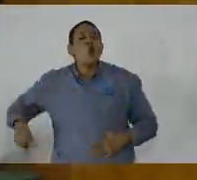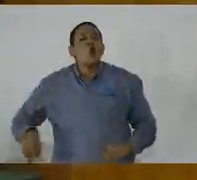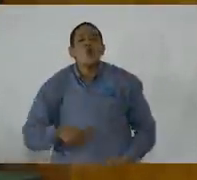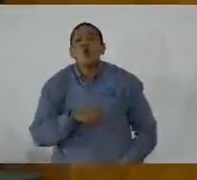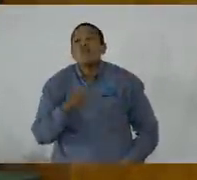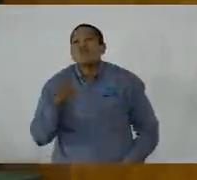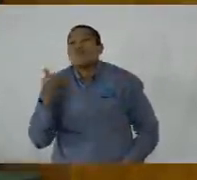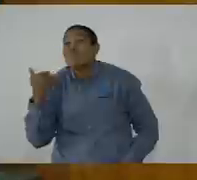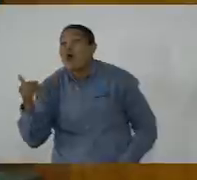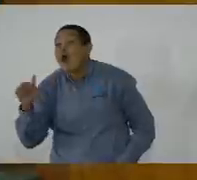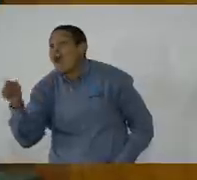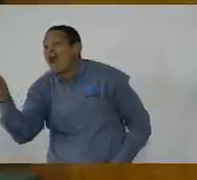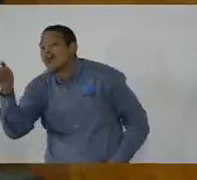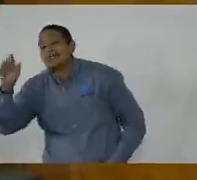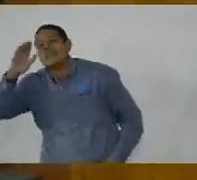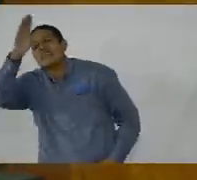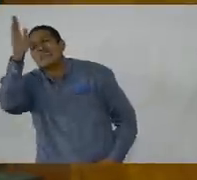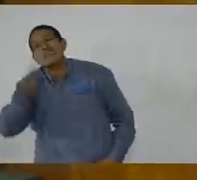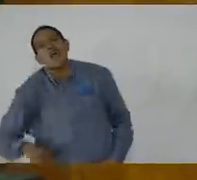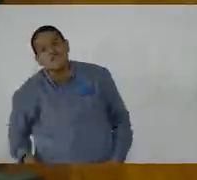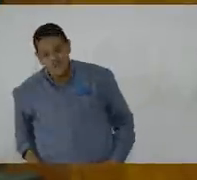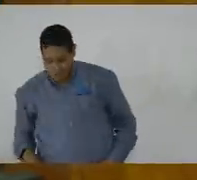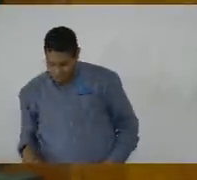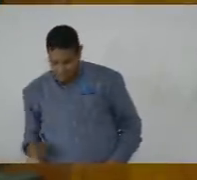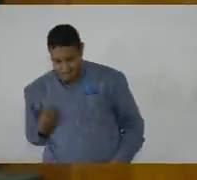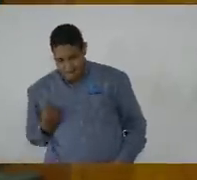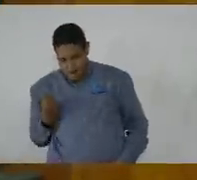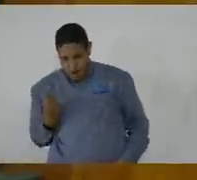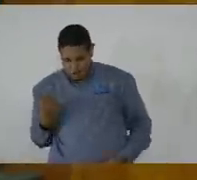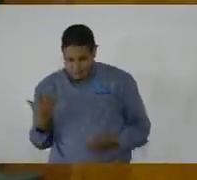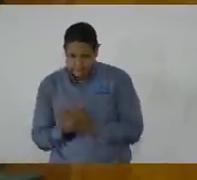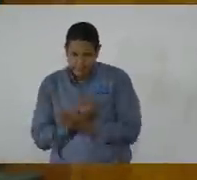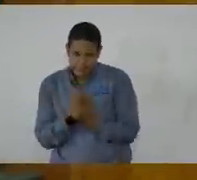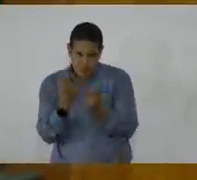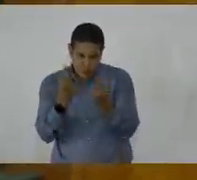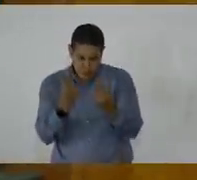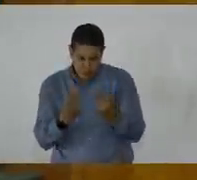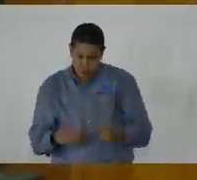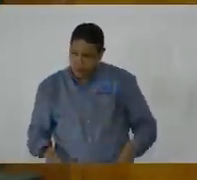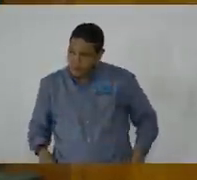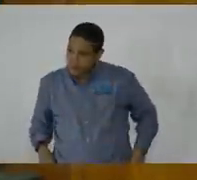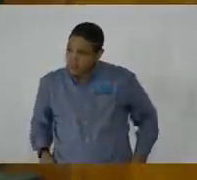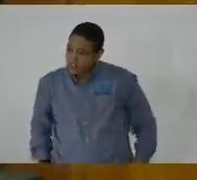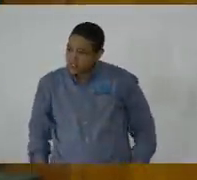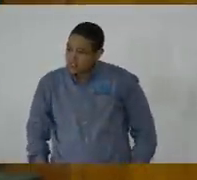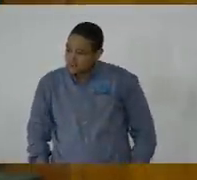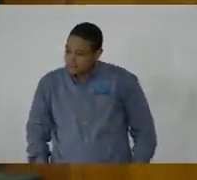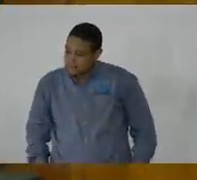other ministry in Jamaica has gone before. Amen.